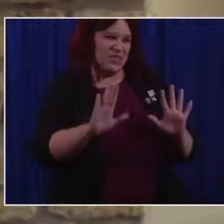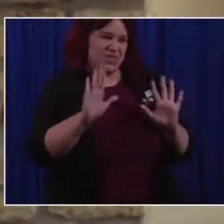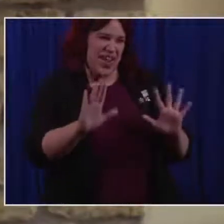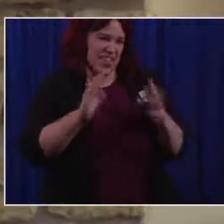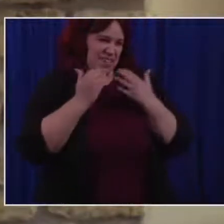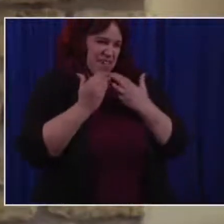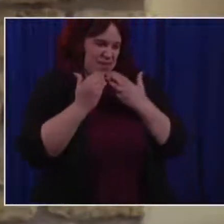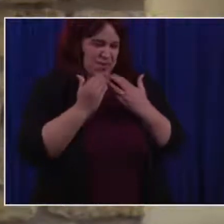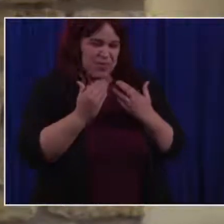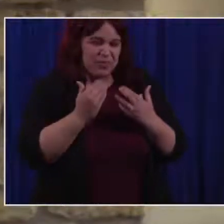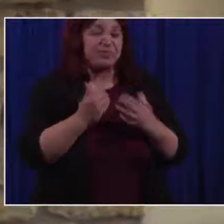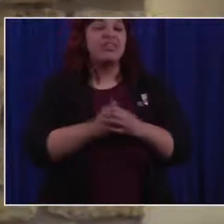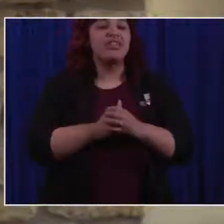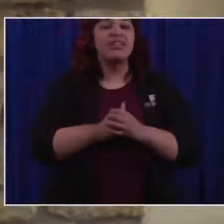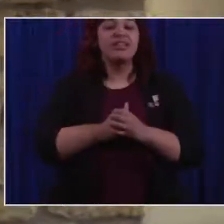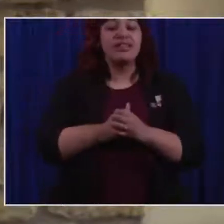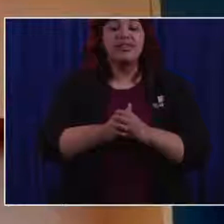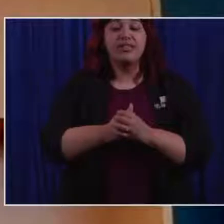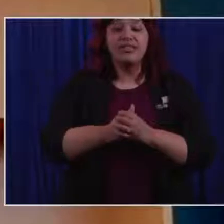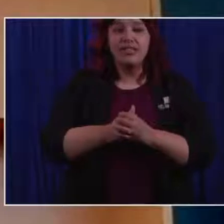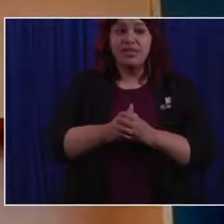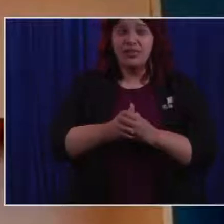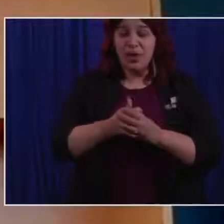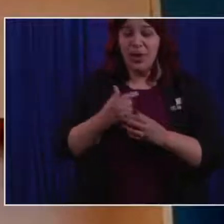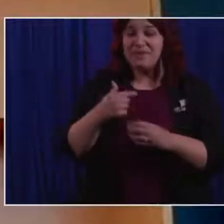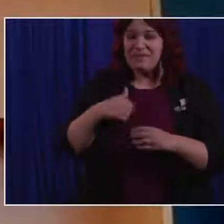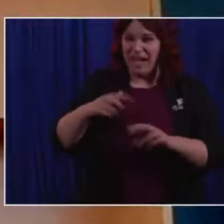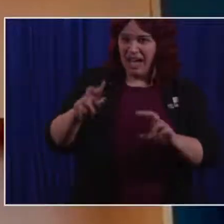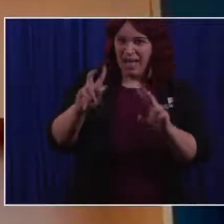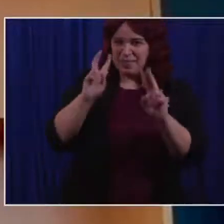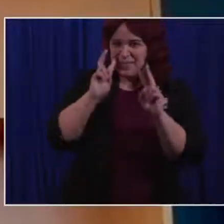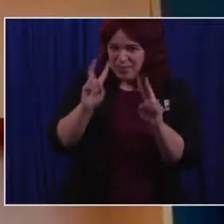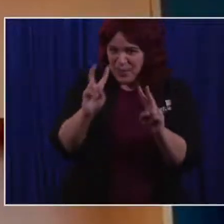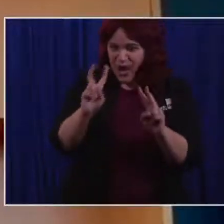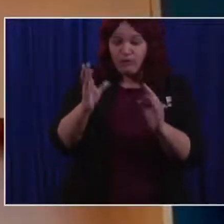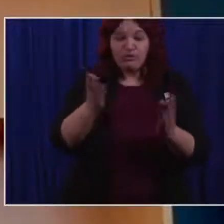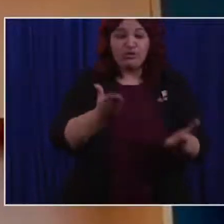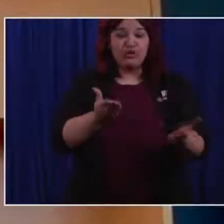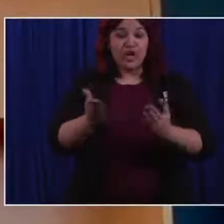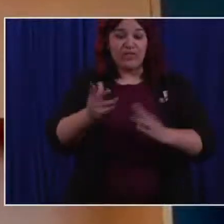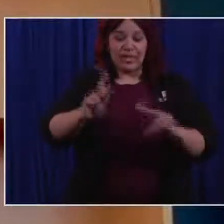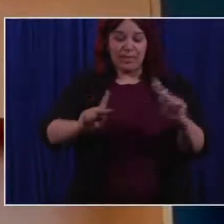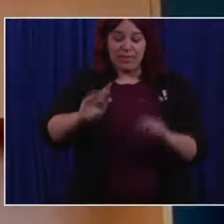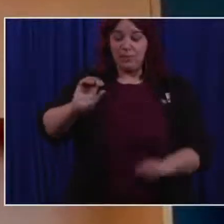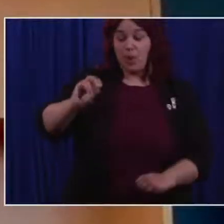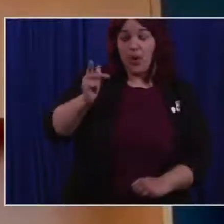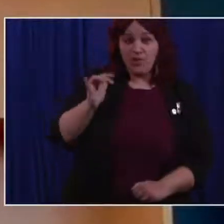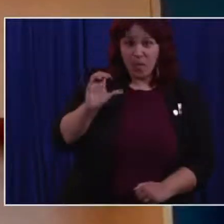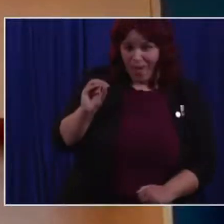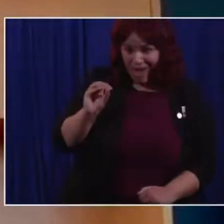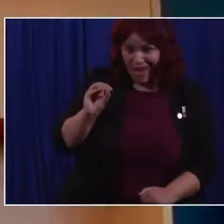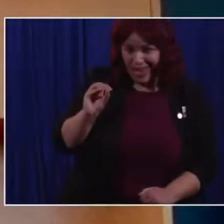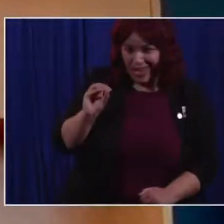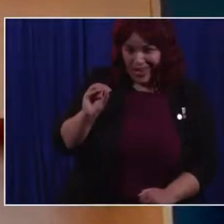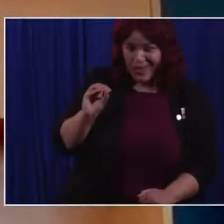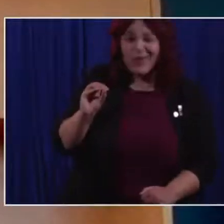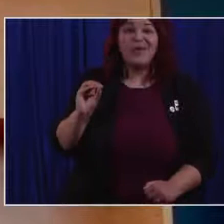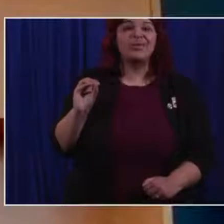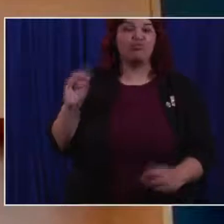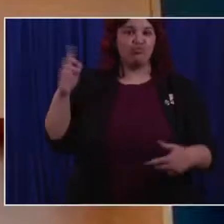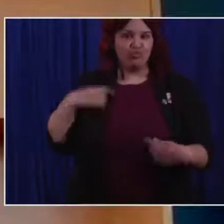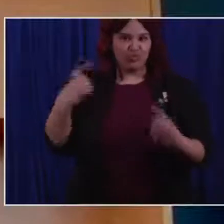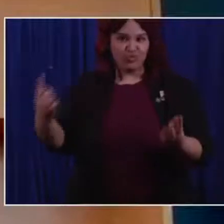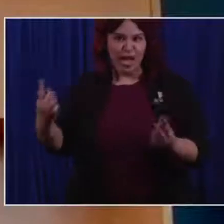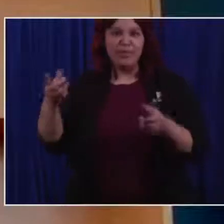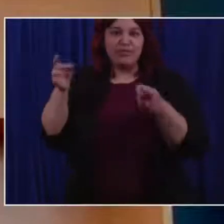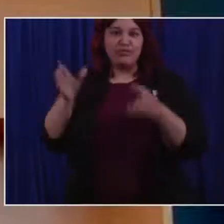I do want to say, Governor, I look forward to serving Ohioans in this new role as I shift from my leadership at DAS,